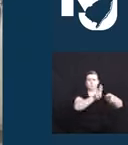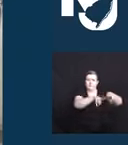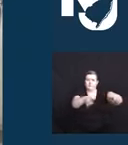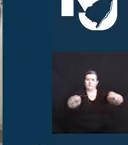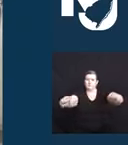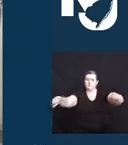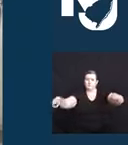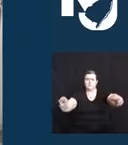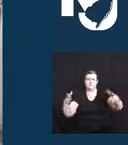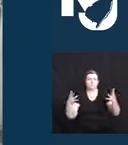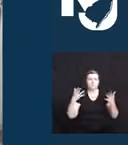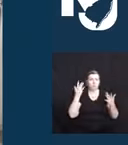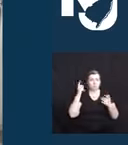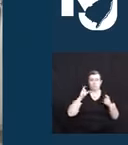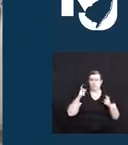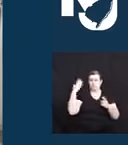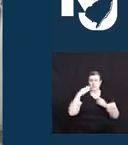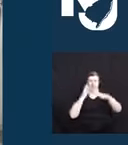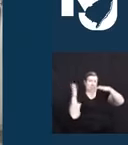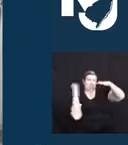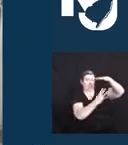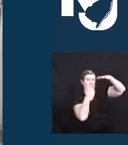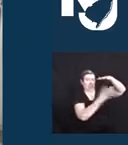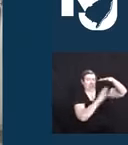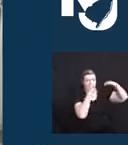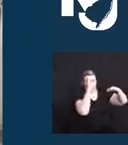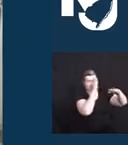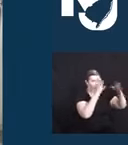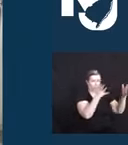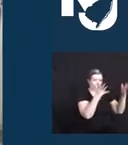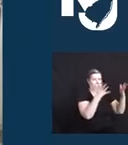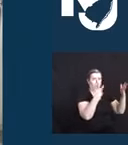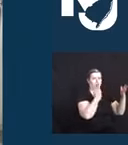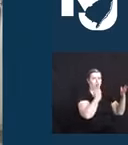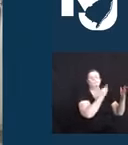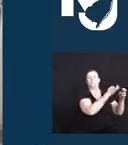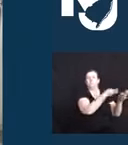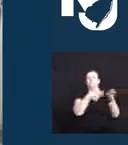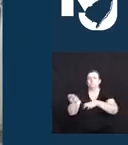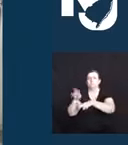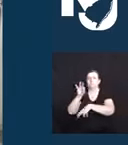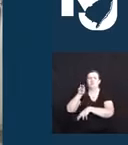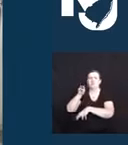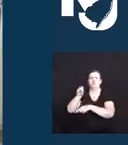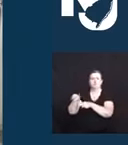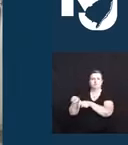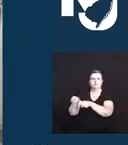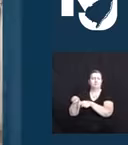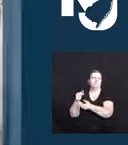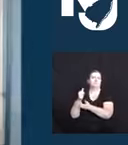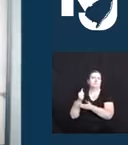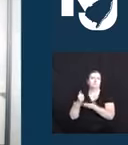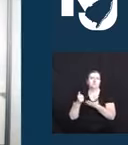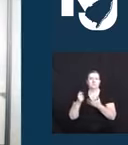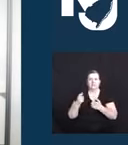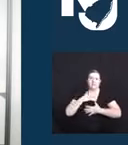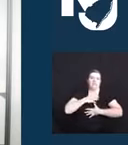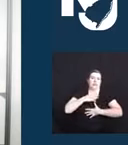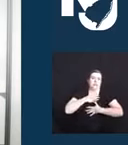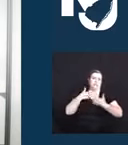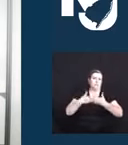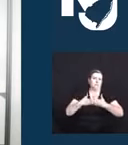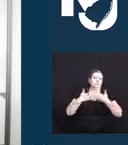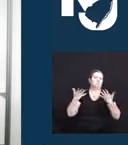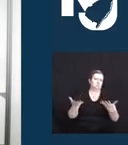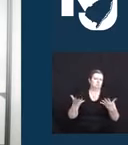of COVID-19 patients who needed critical care and, in many cases, ventilators. Working with the Army